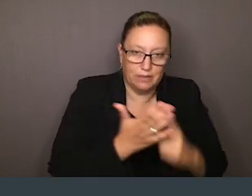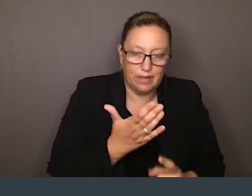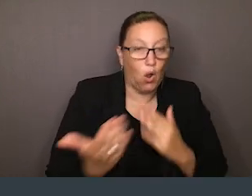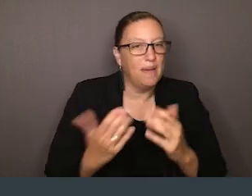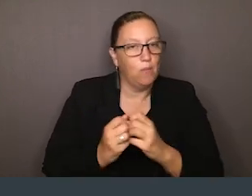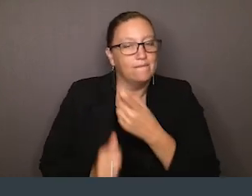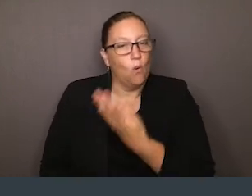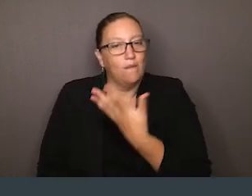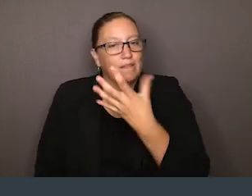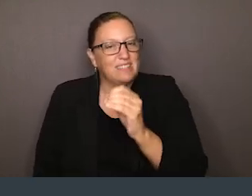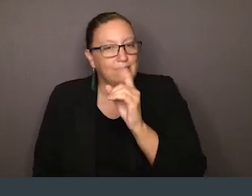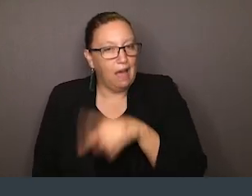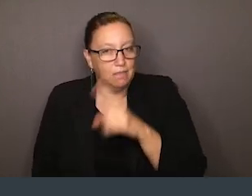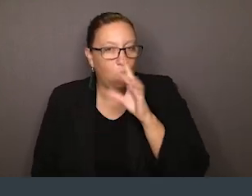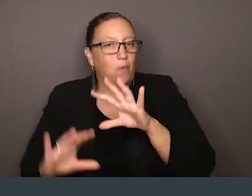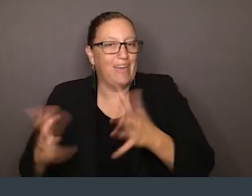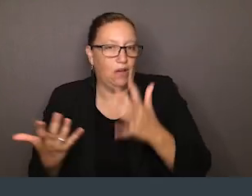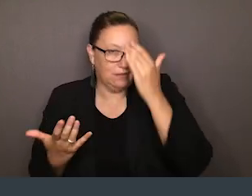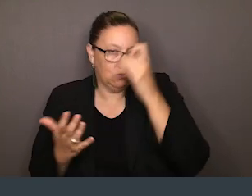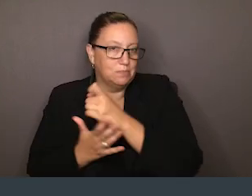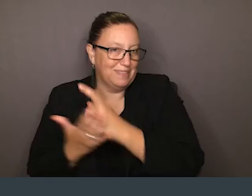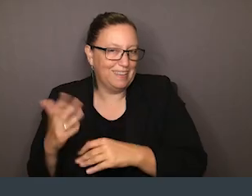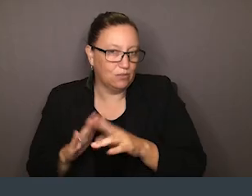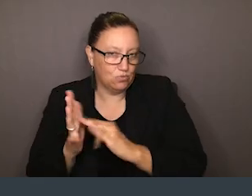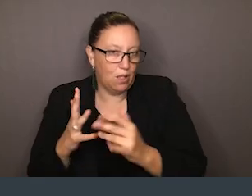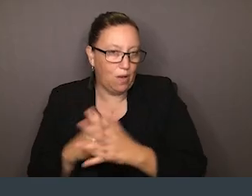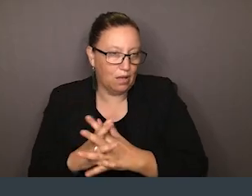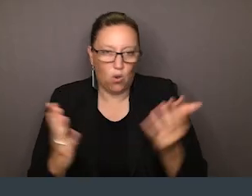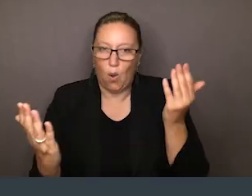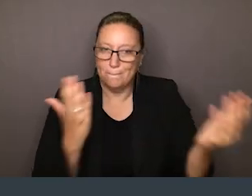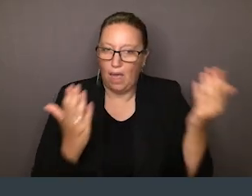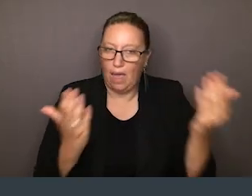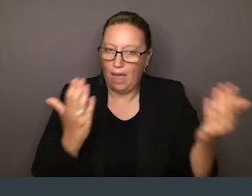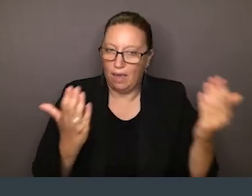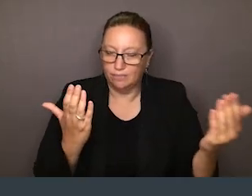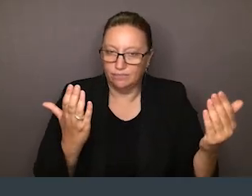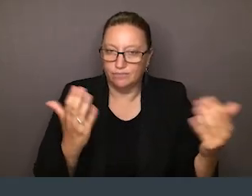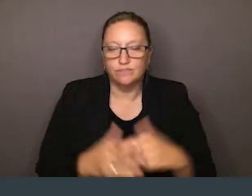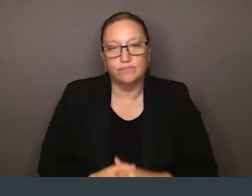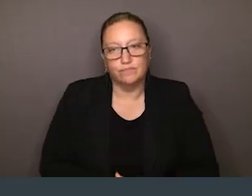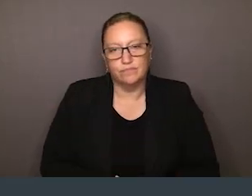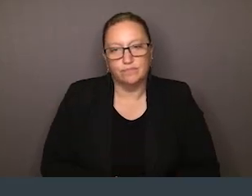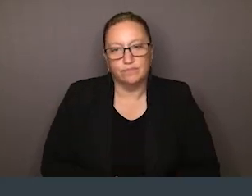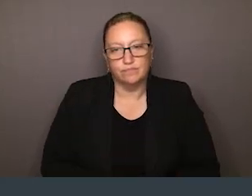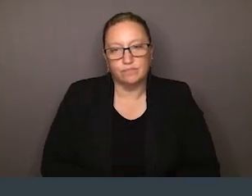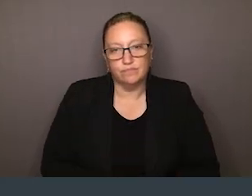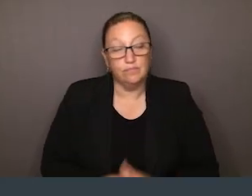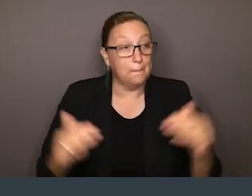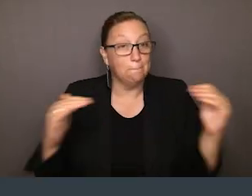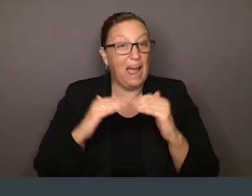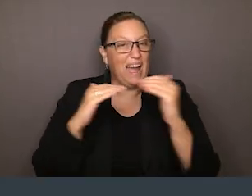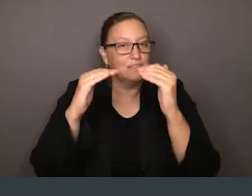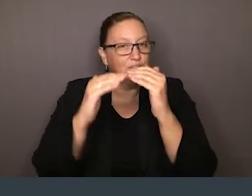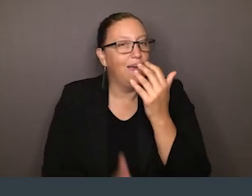approximately 450,000 people without intellectual disability in New South Wales. And this group that we used to compare our sample was